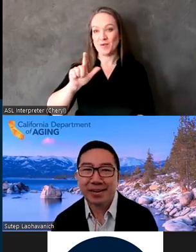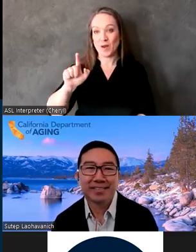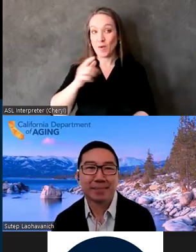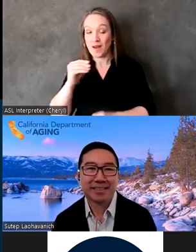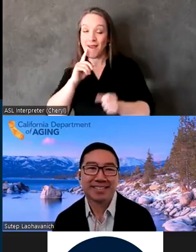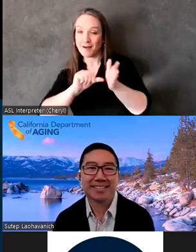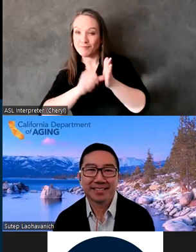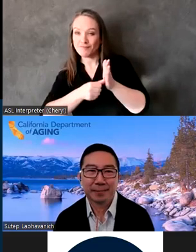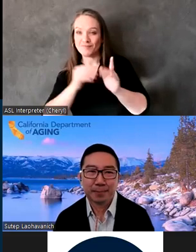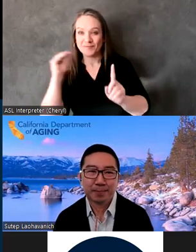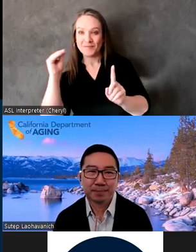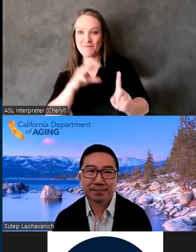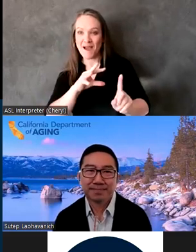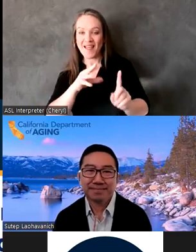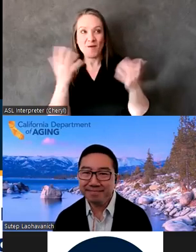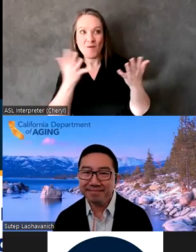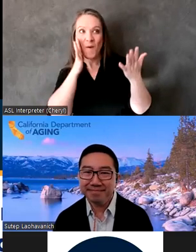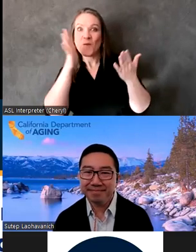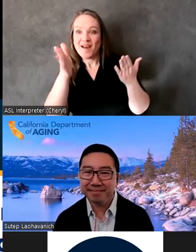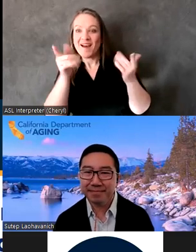So next slide, please.